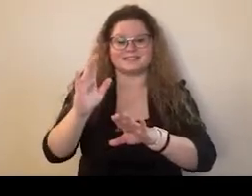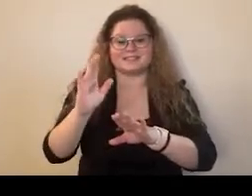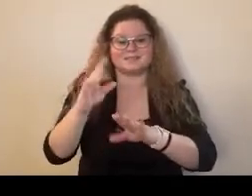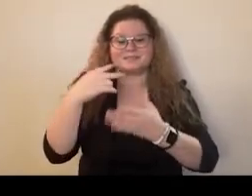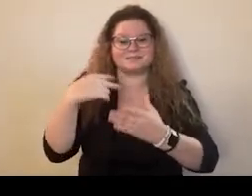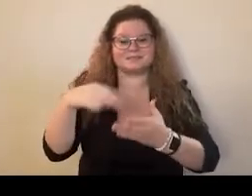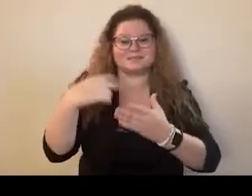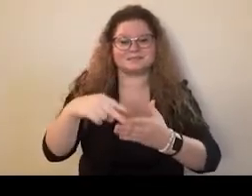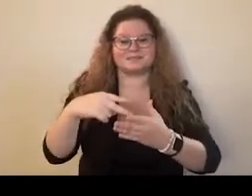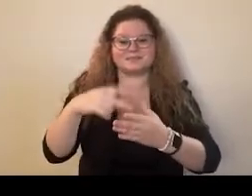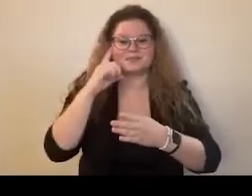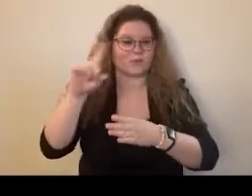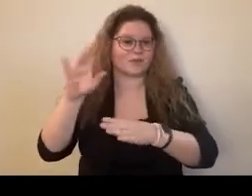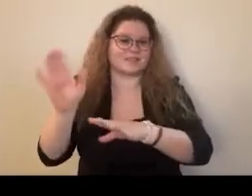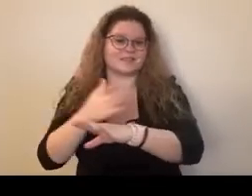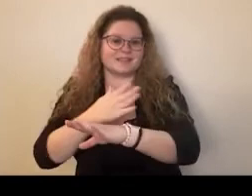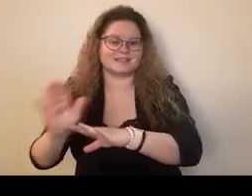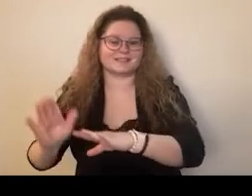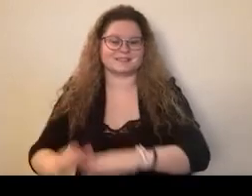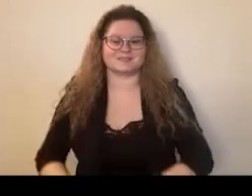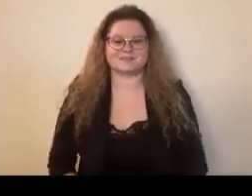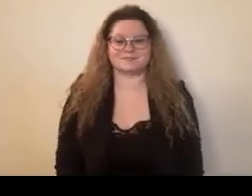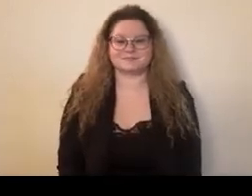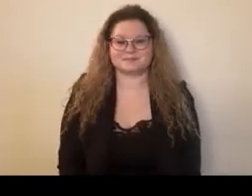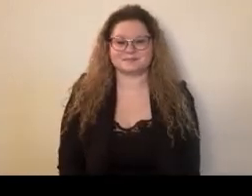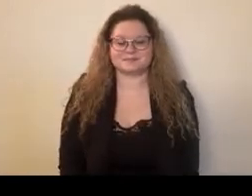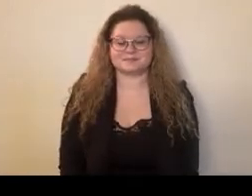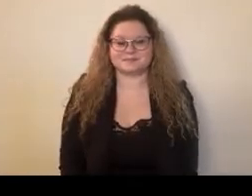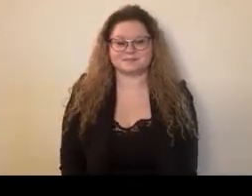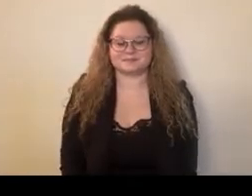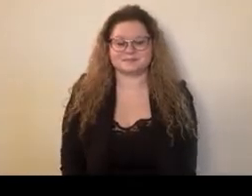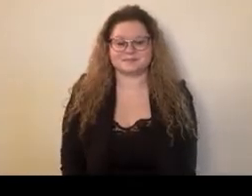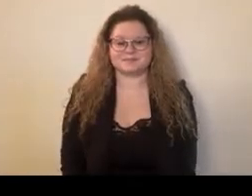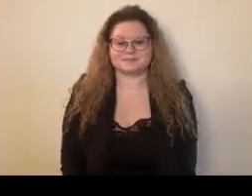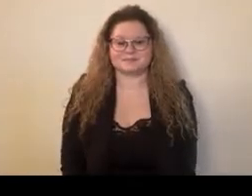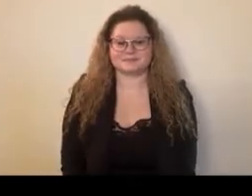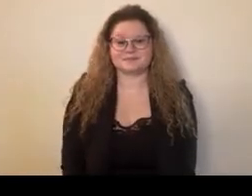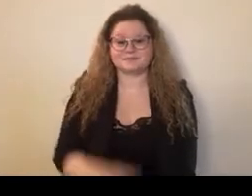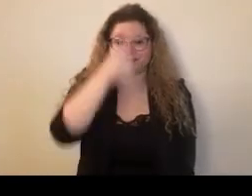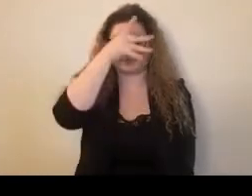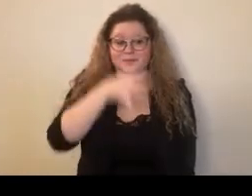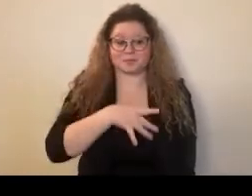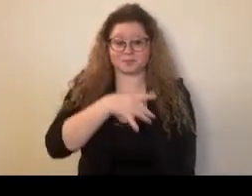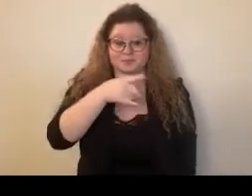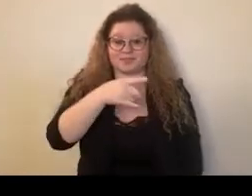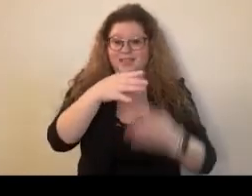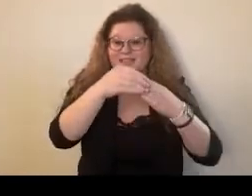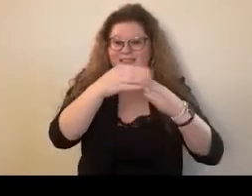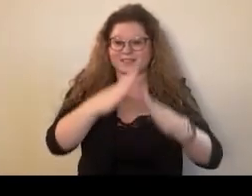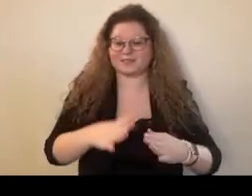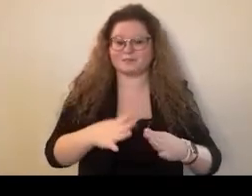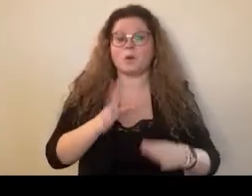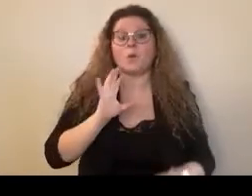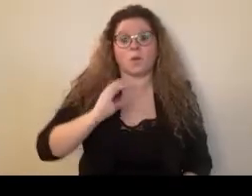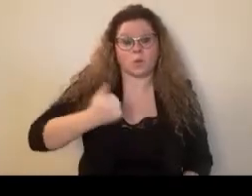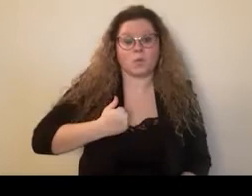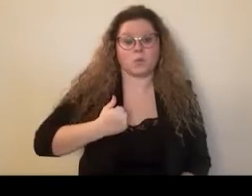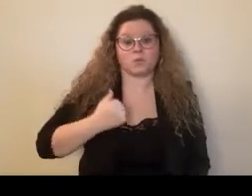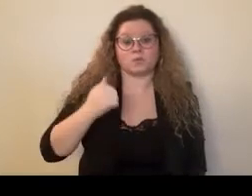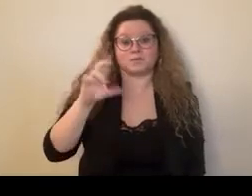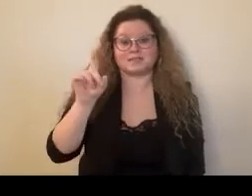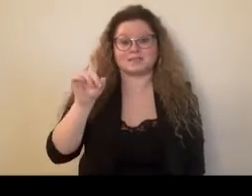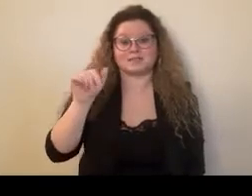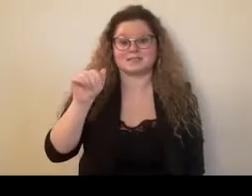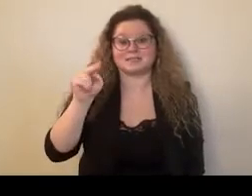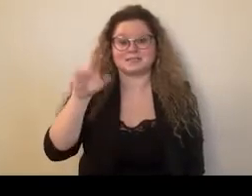playing. The gentleman who is leading the move is the owner of the dance hall. He's wearing a striped